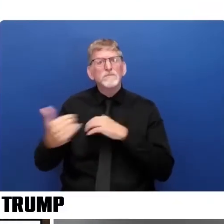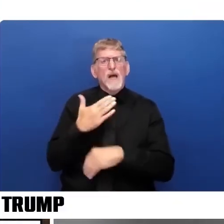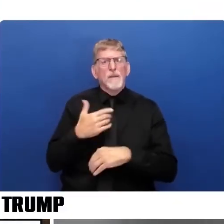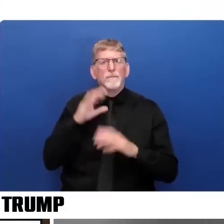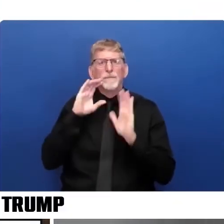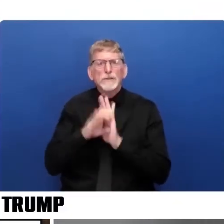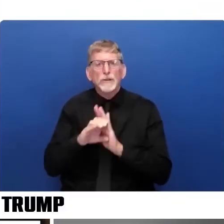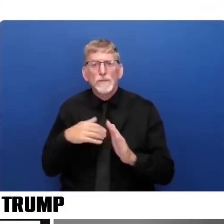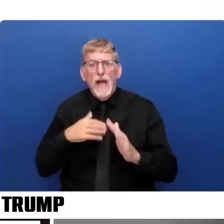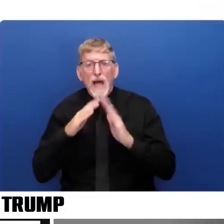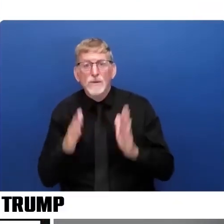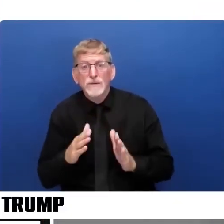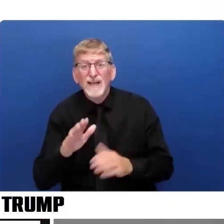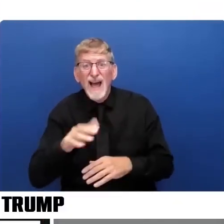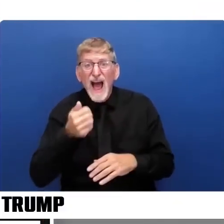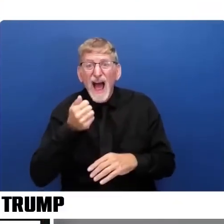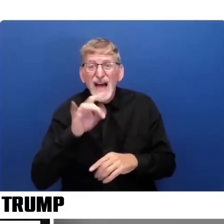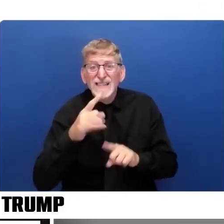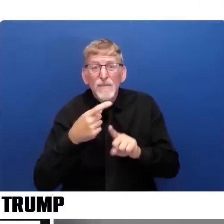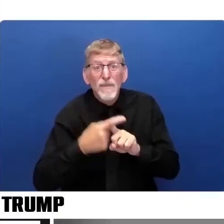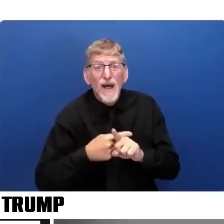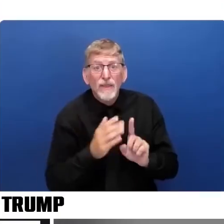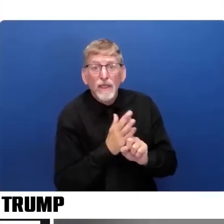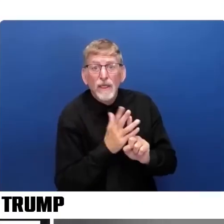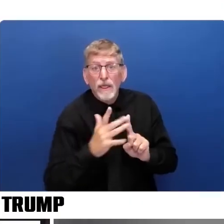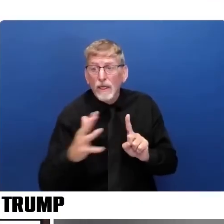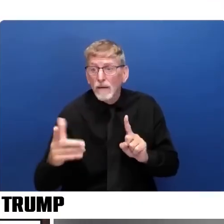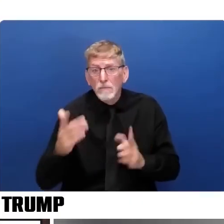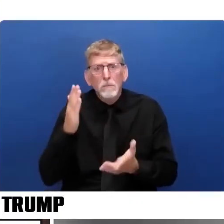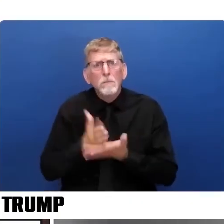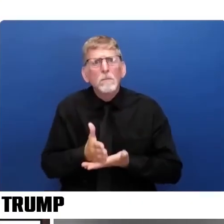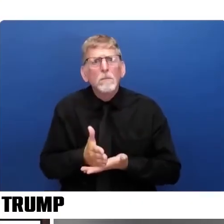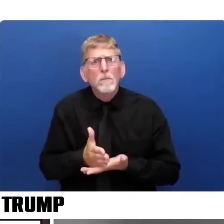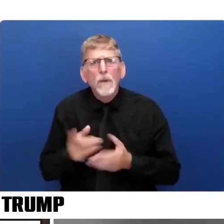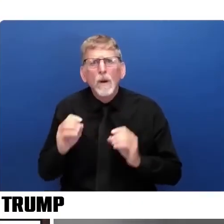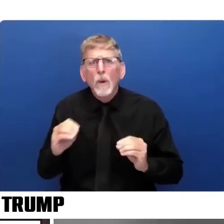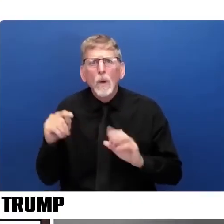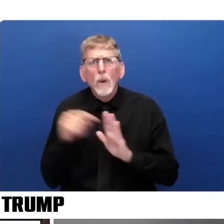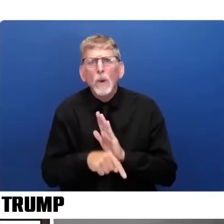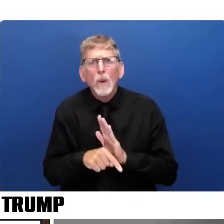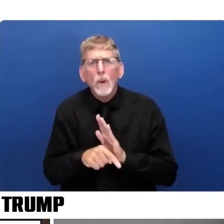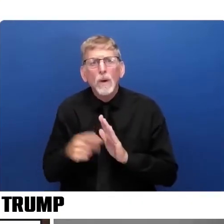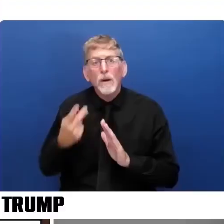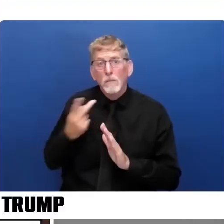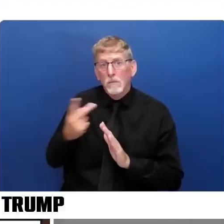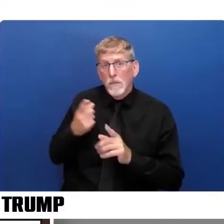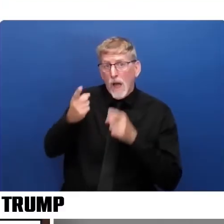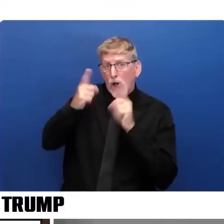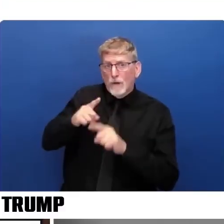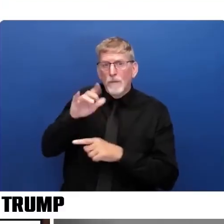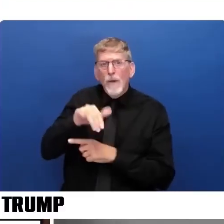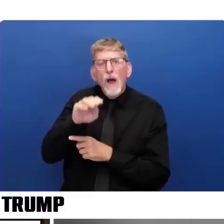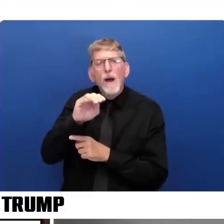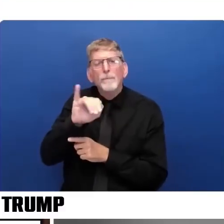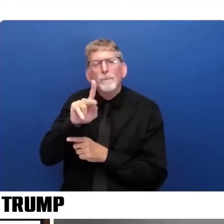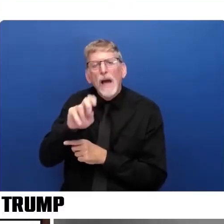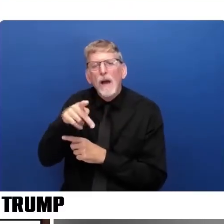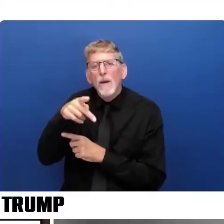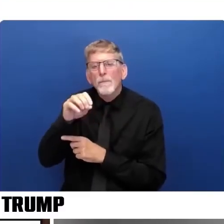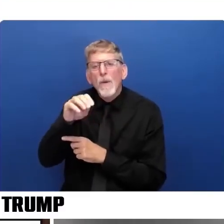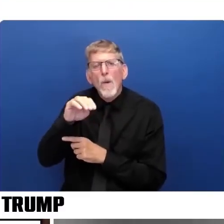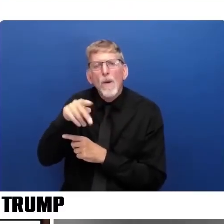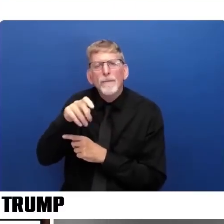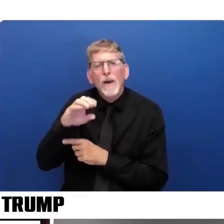had nobody killed. We did have an agreement negotiated by Mike Pompeo. It was a very good agreement. The reason it was good, it